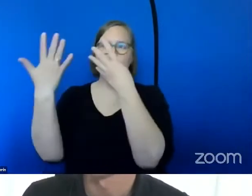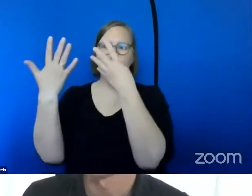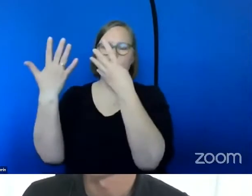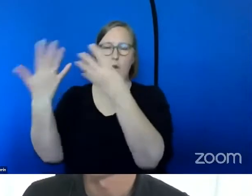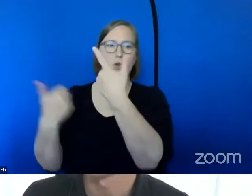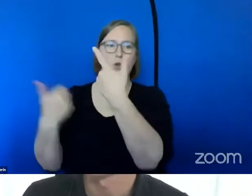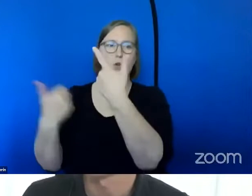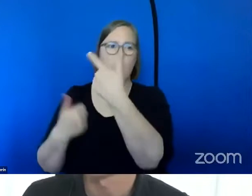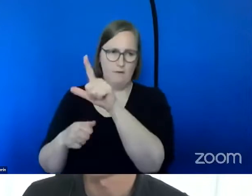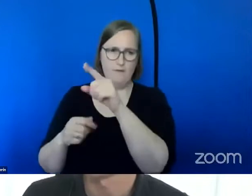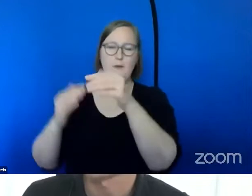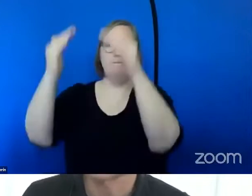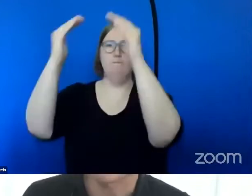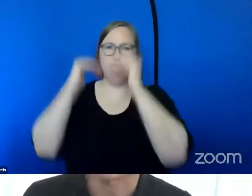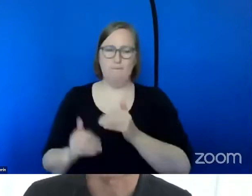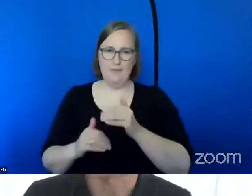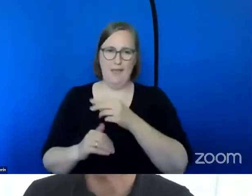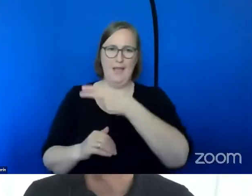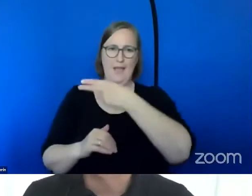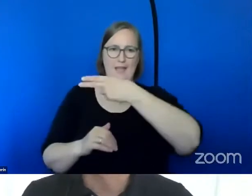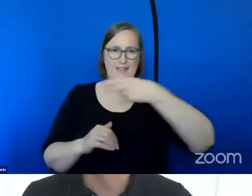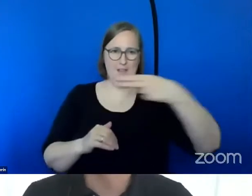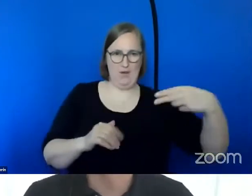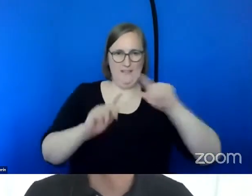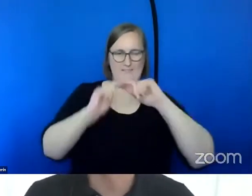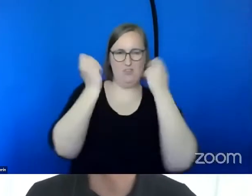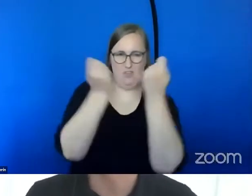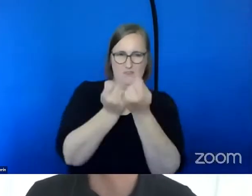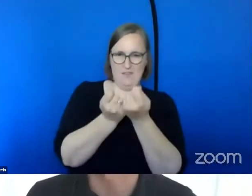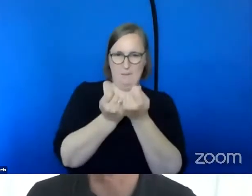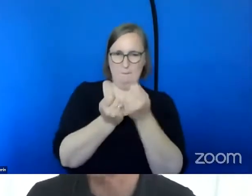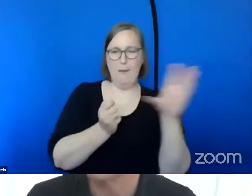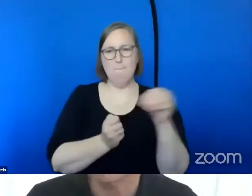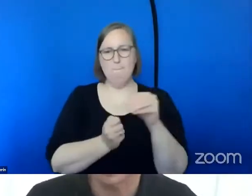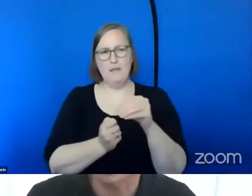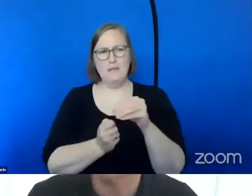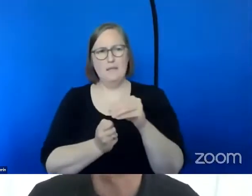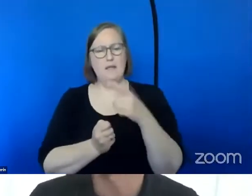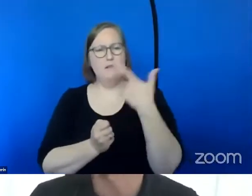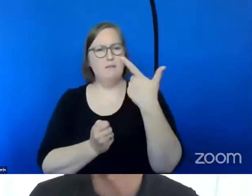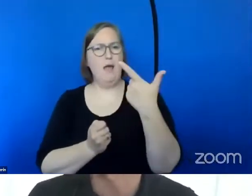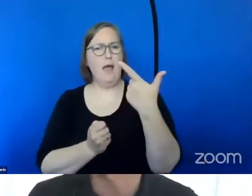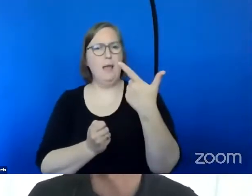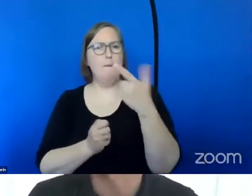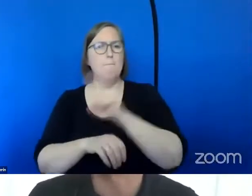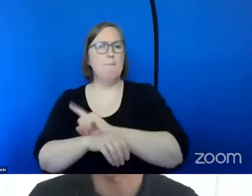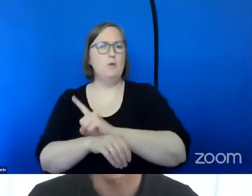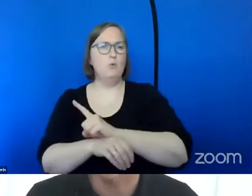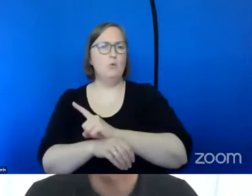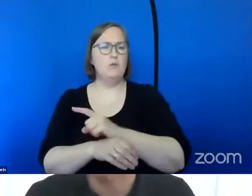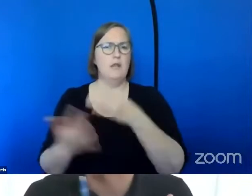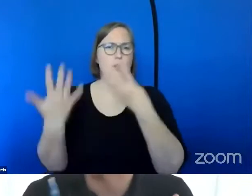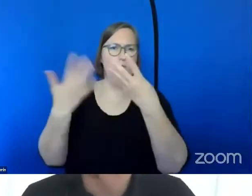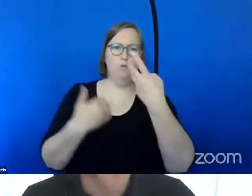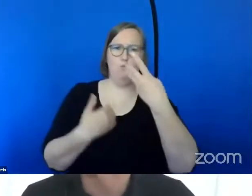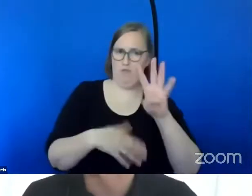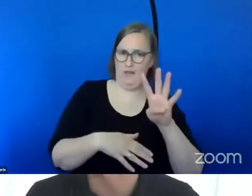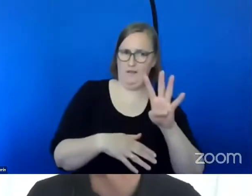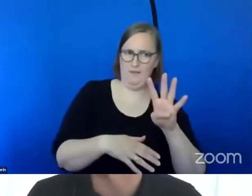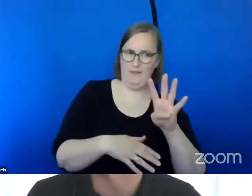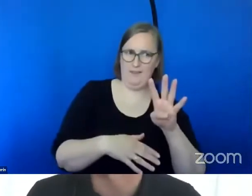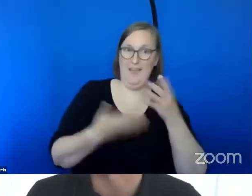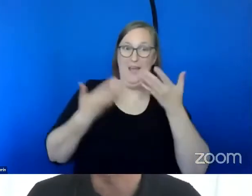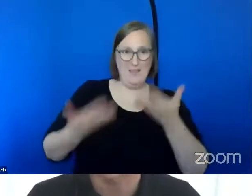what CYBATHLON is all about. Exactly, and we have seen a lot of different solutions for the individual users, and this is what we want to have